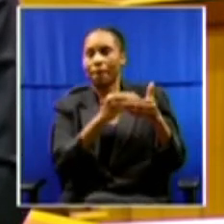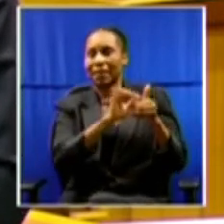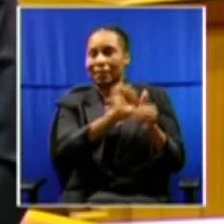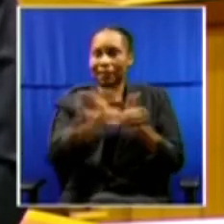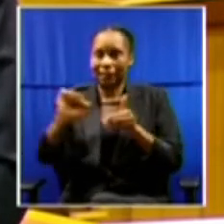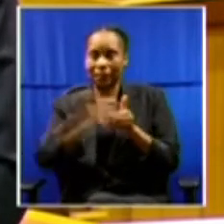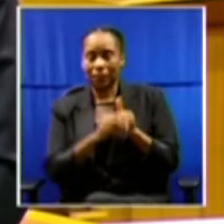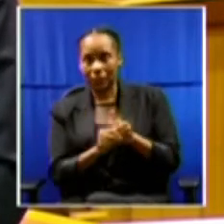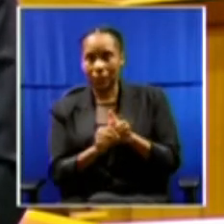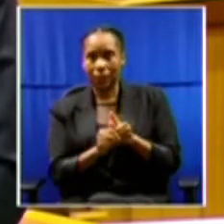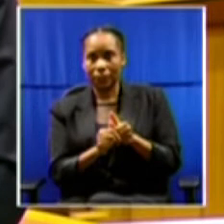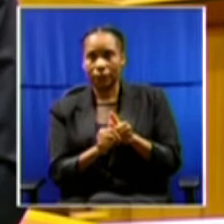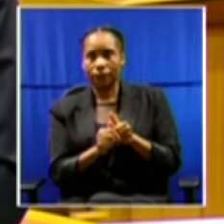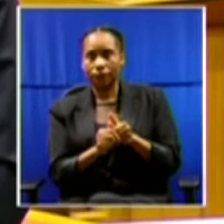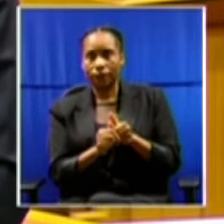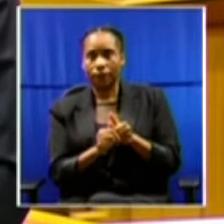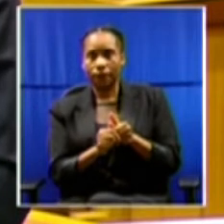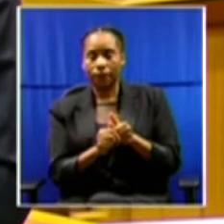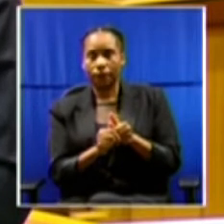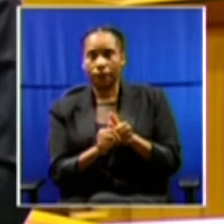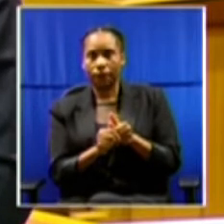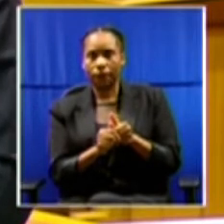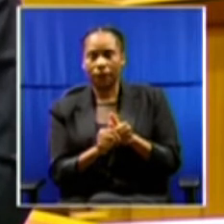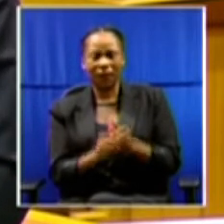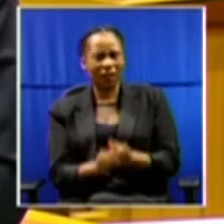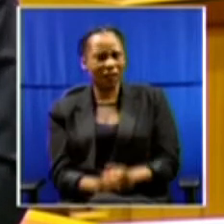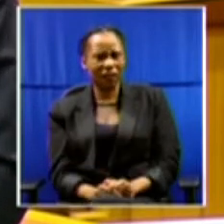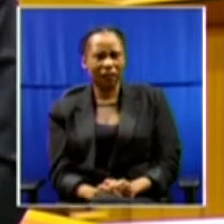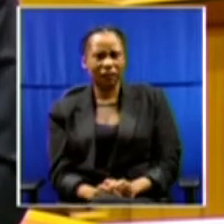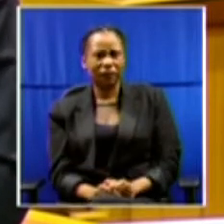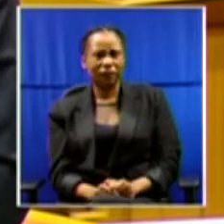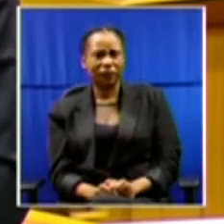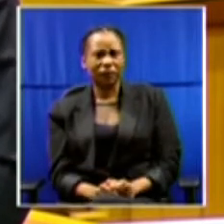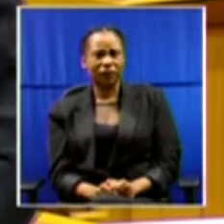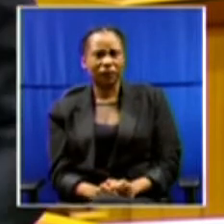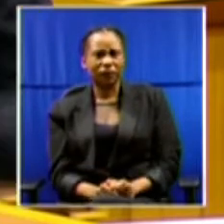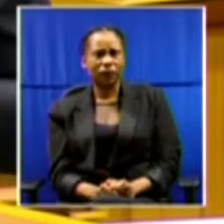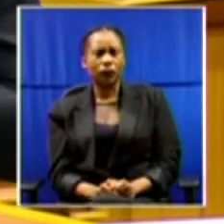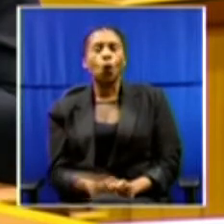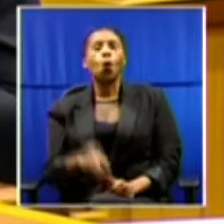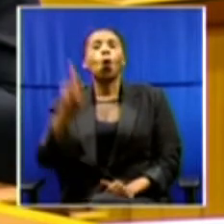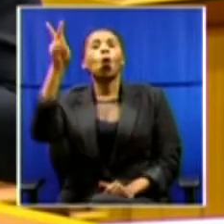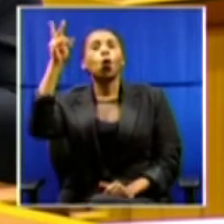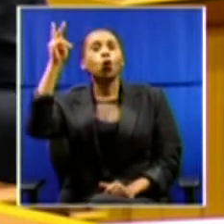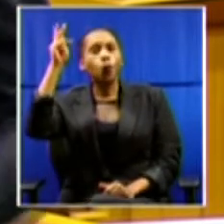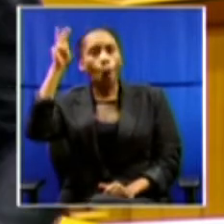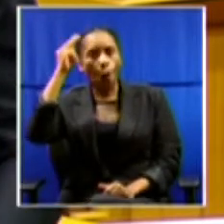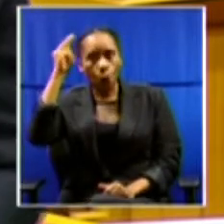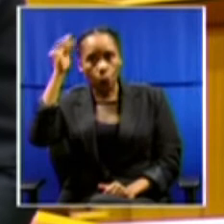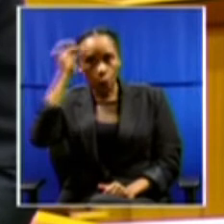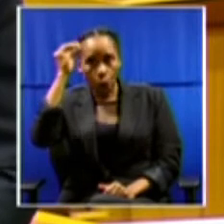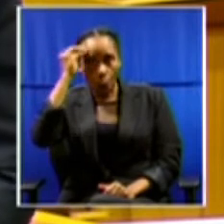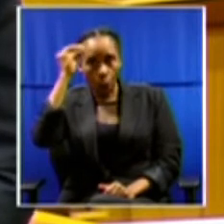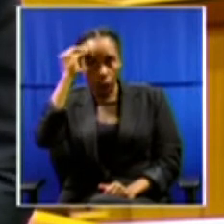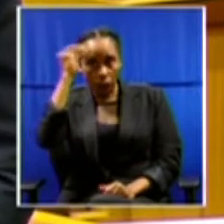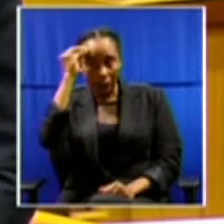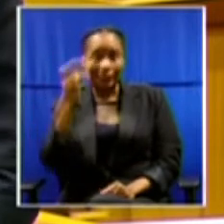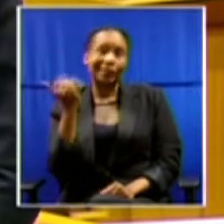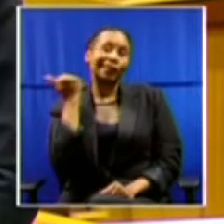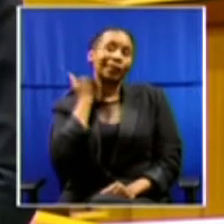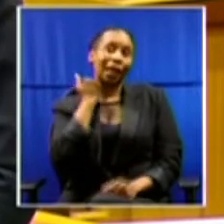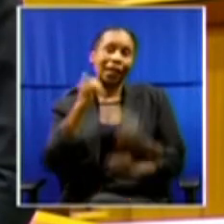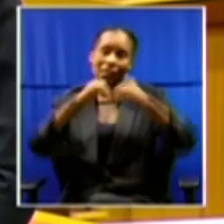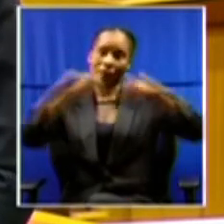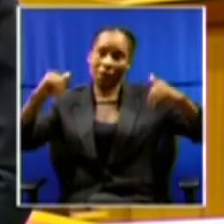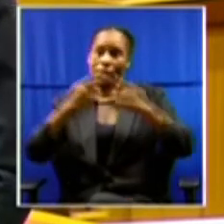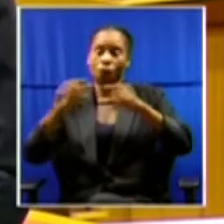Non-gang members are separated from non-gang members, older offenders and vulnerable offenders, in order